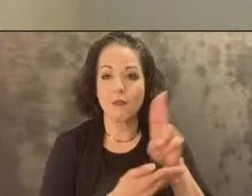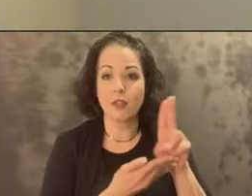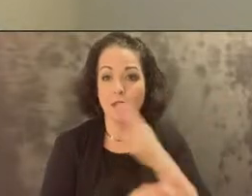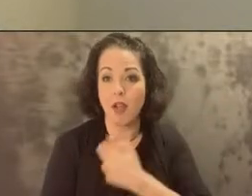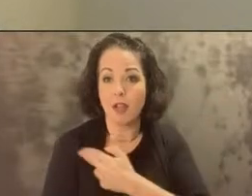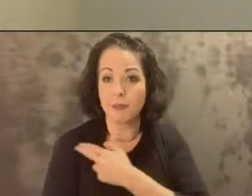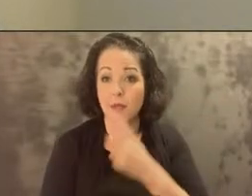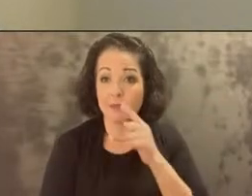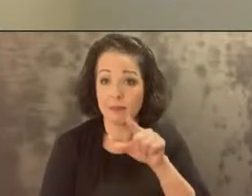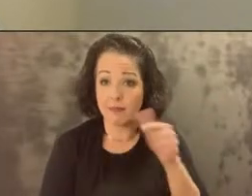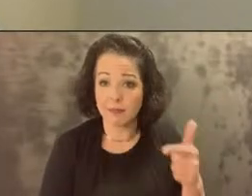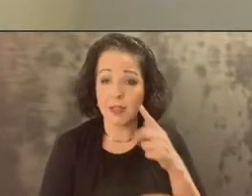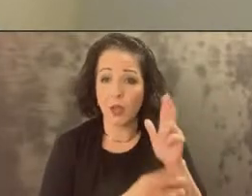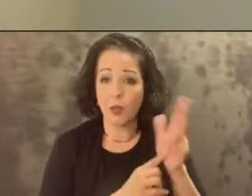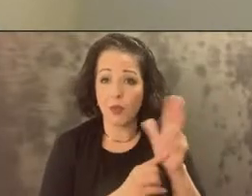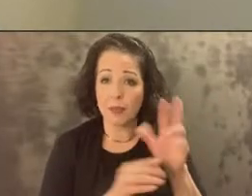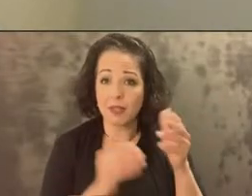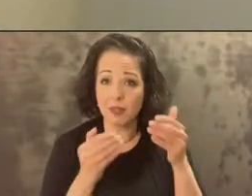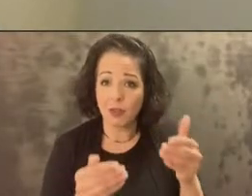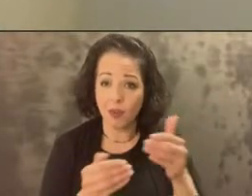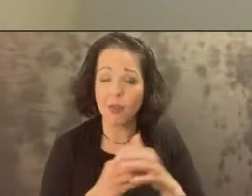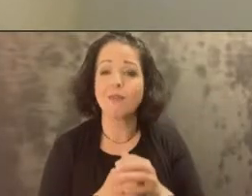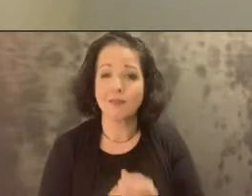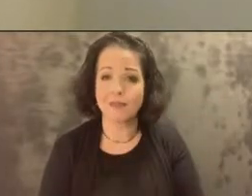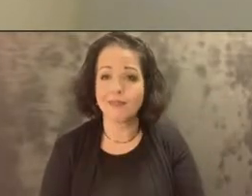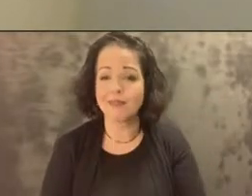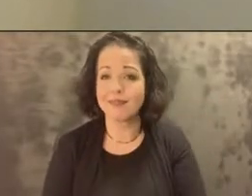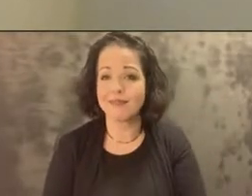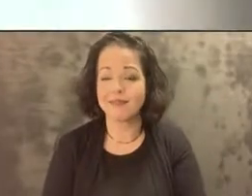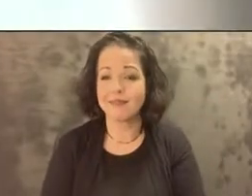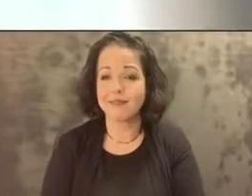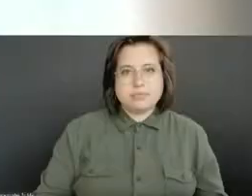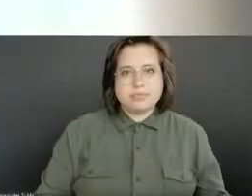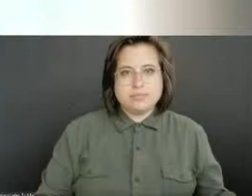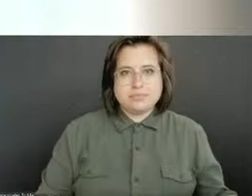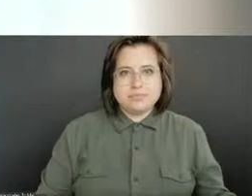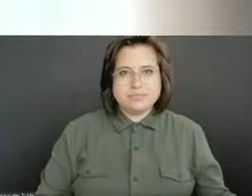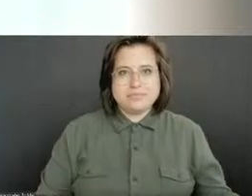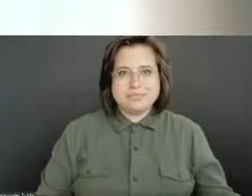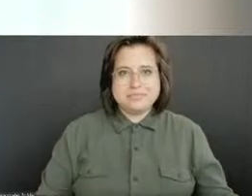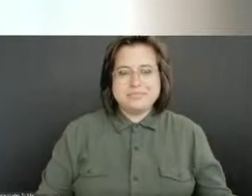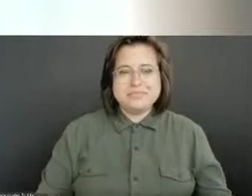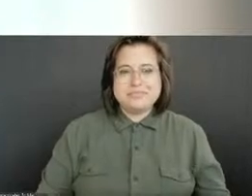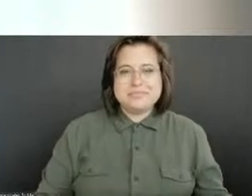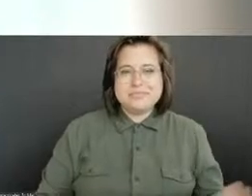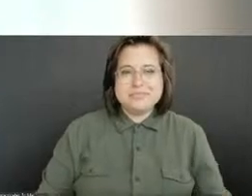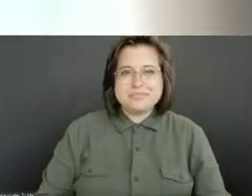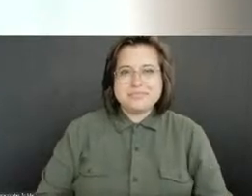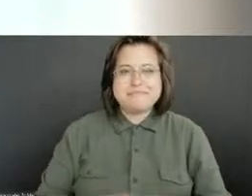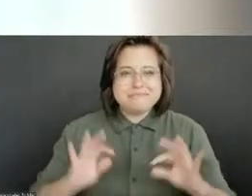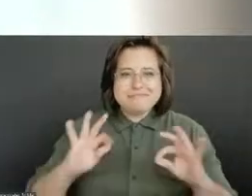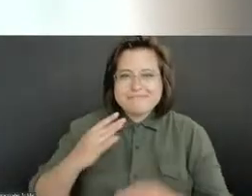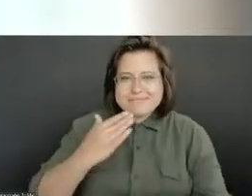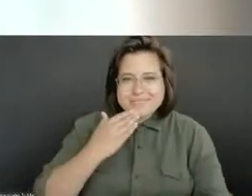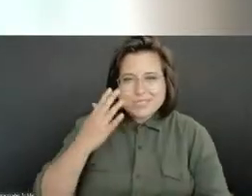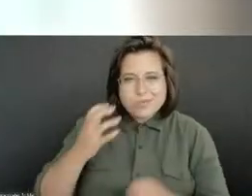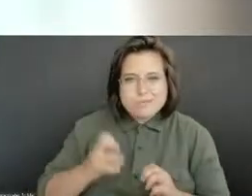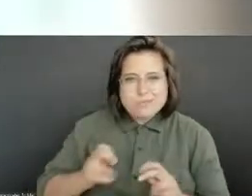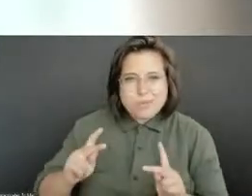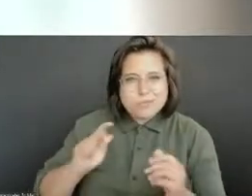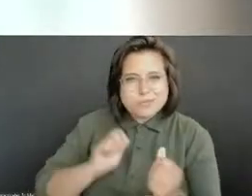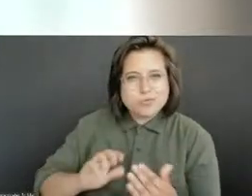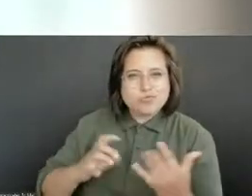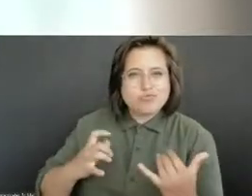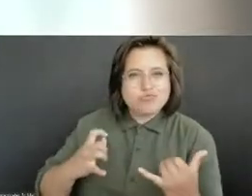Dr. Kraft, you have 3 minutes, and please proceed. Thank you. Thank you for the opportunity to address this COVID-19 Health